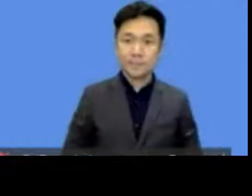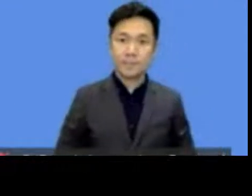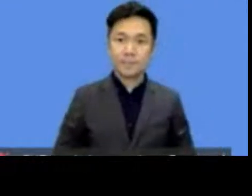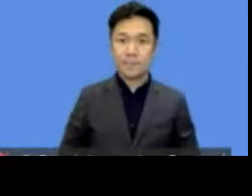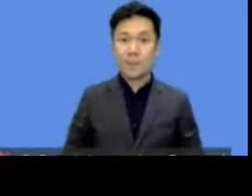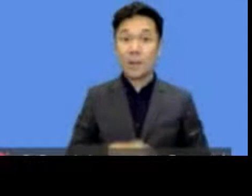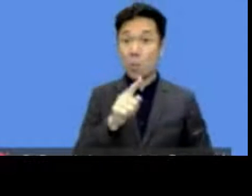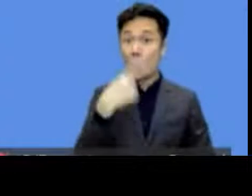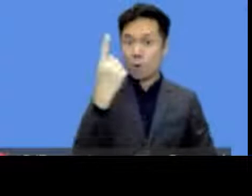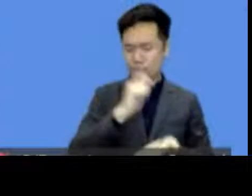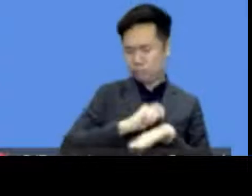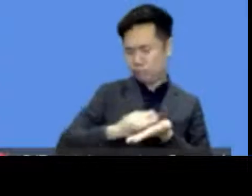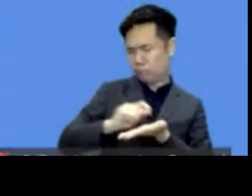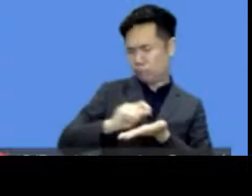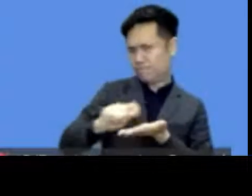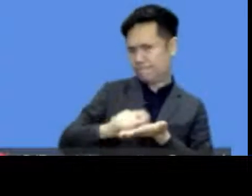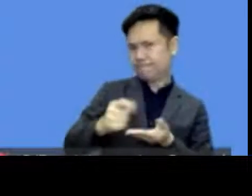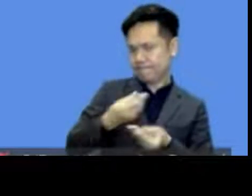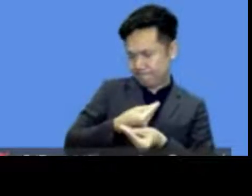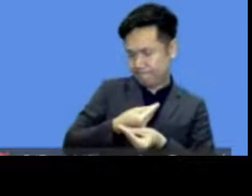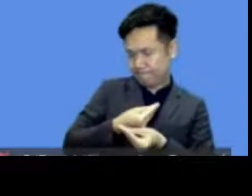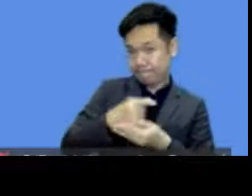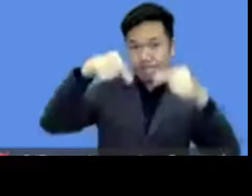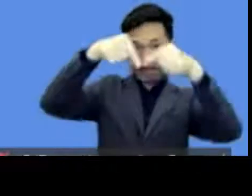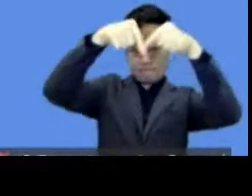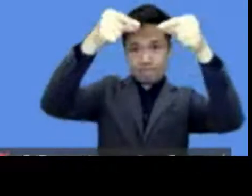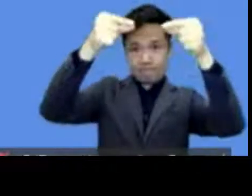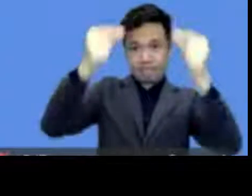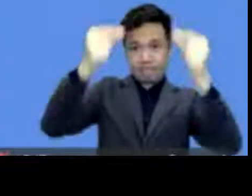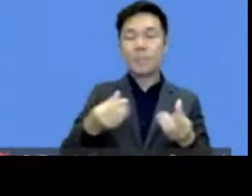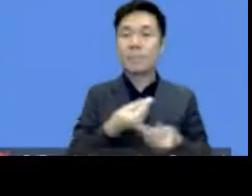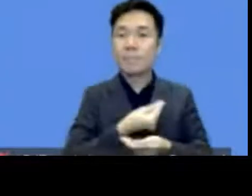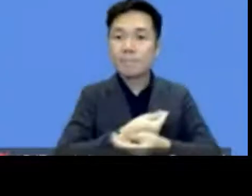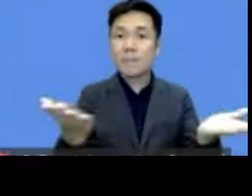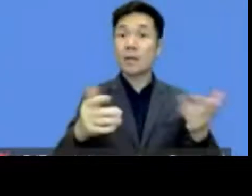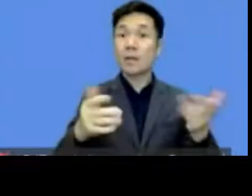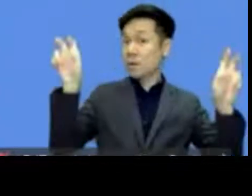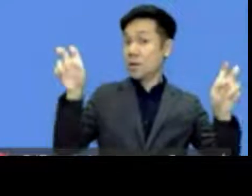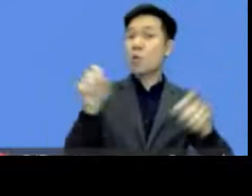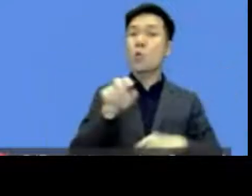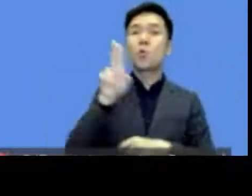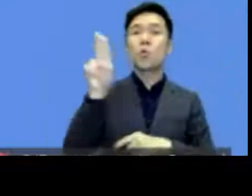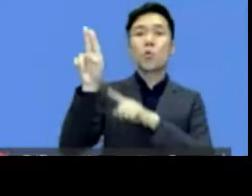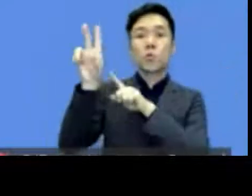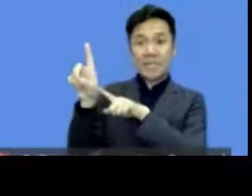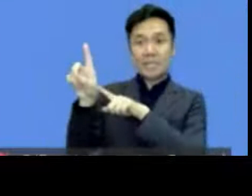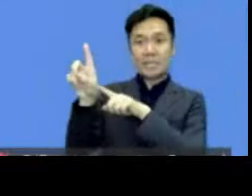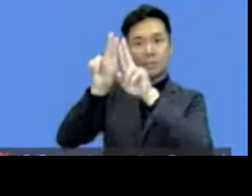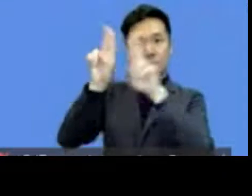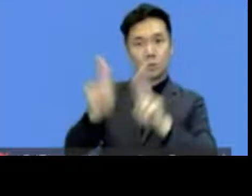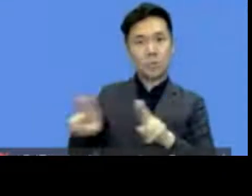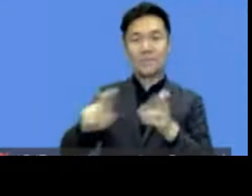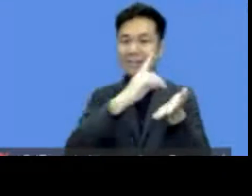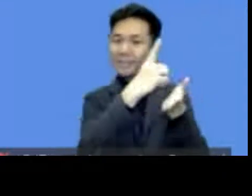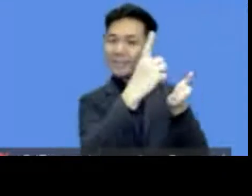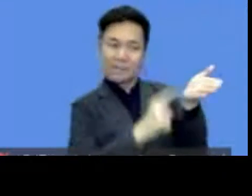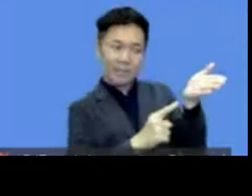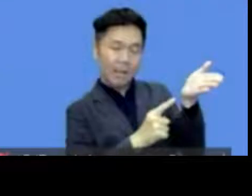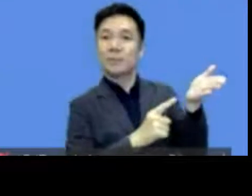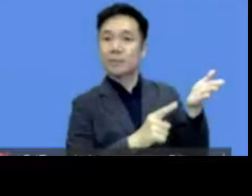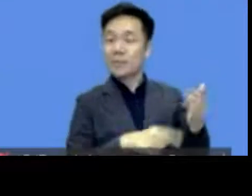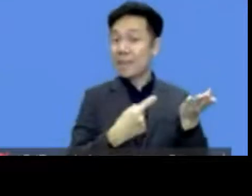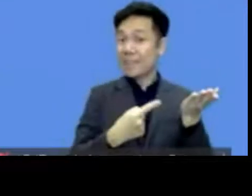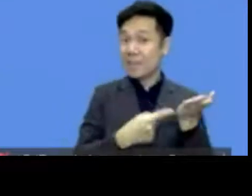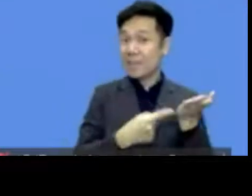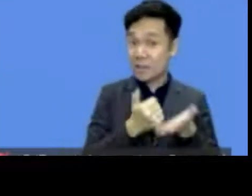document which stipulates that the universal design and the use of assistive technologies is